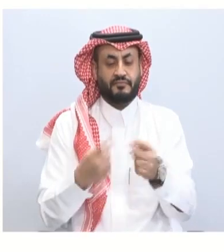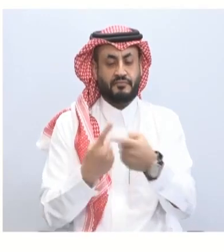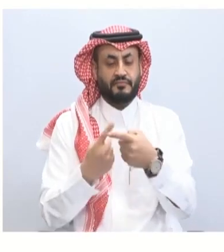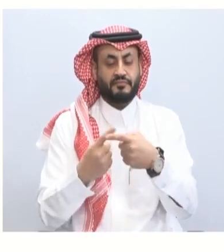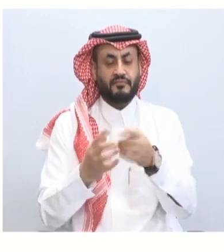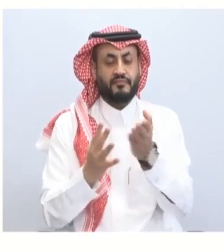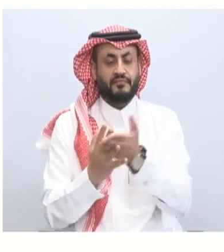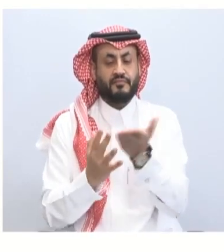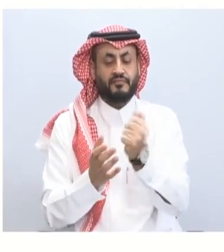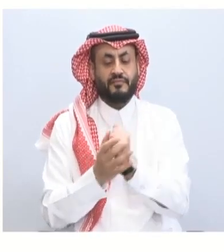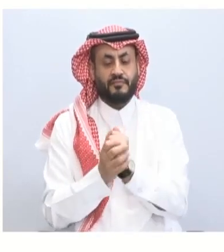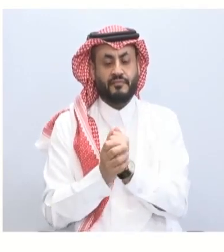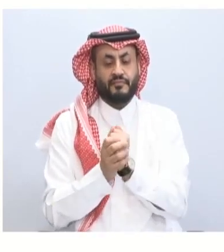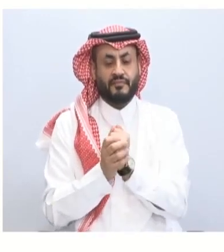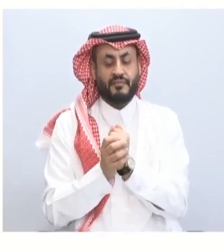part.